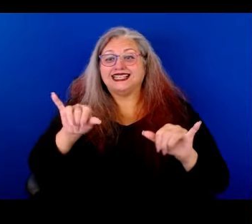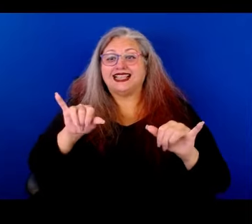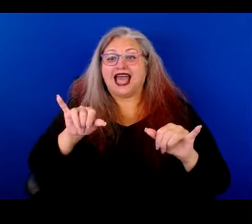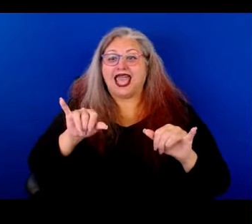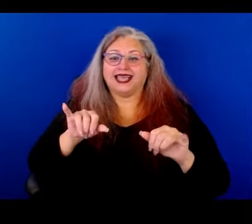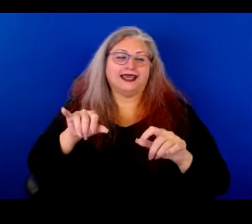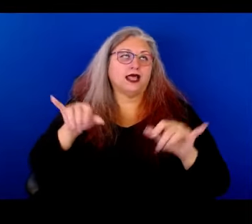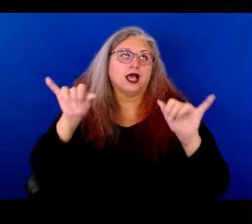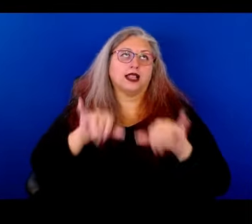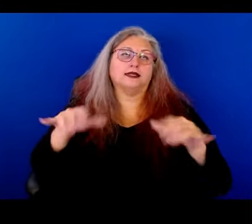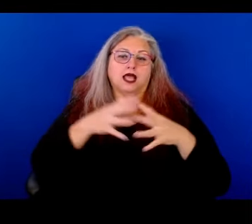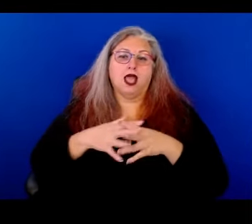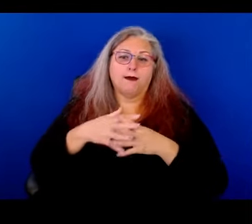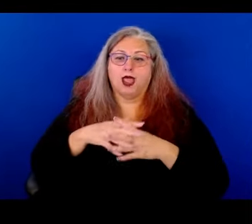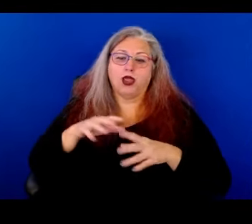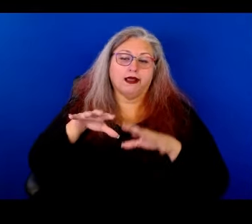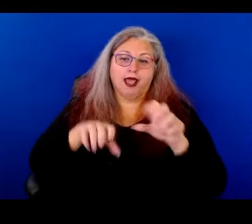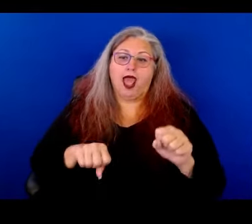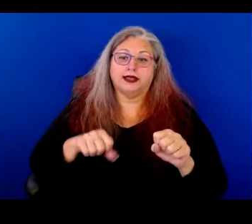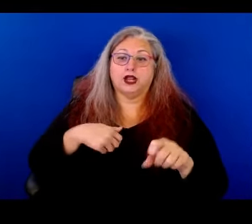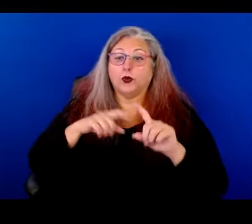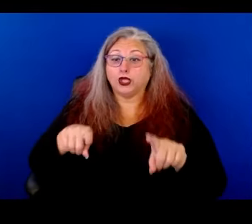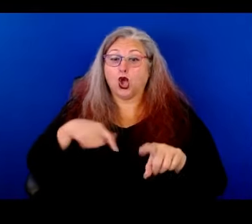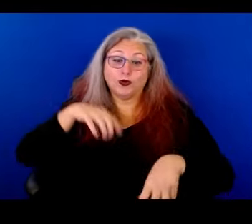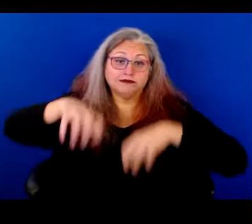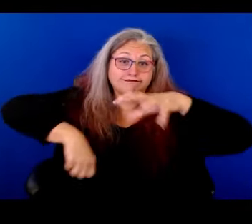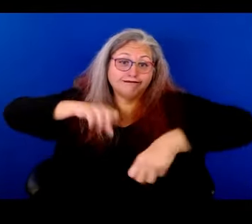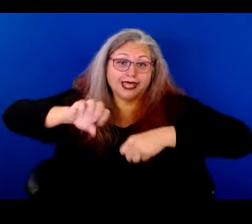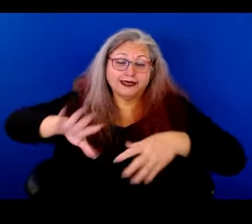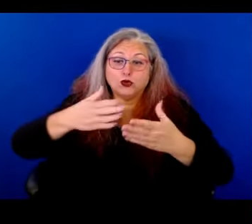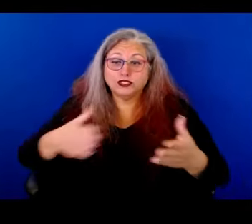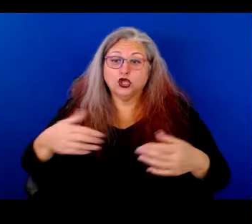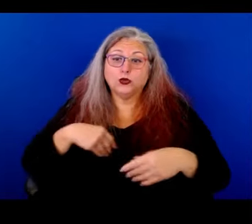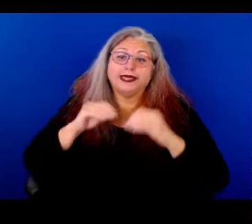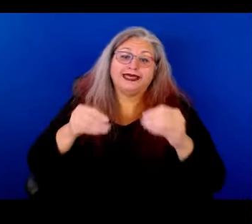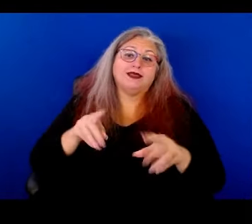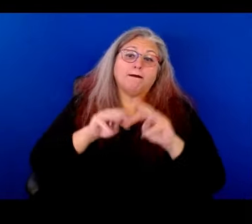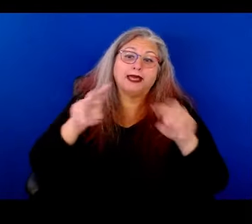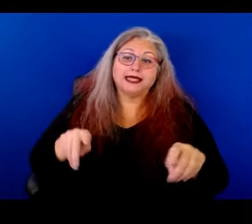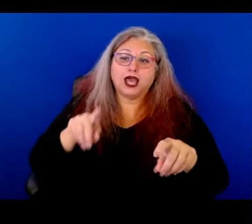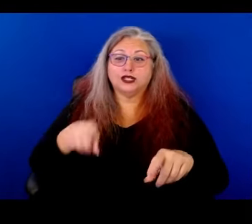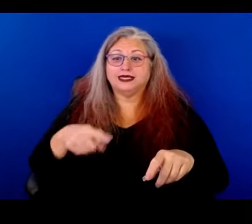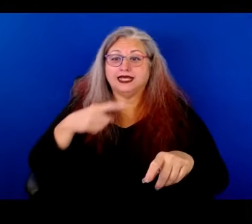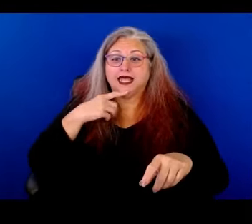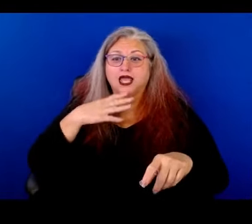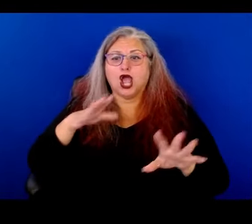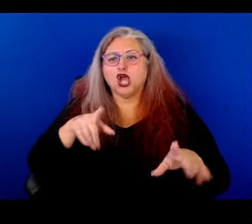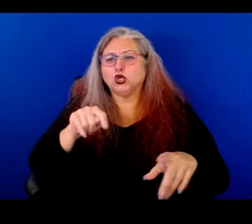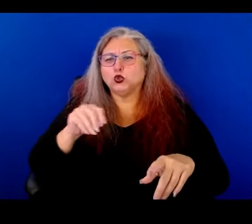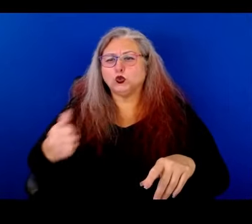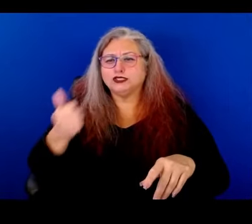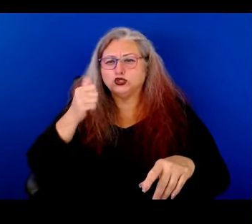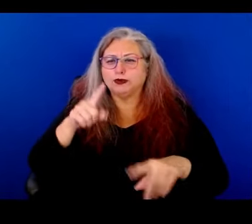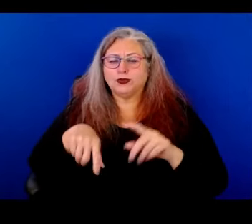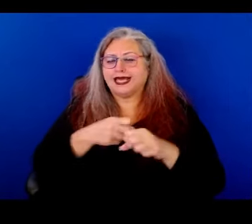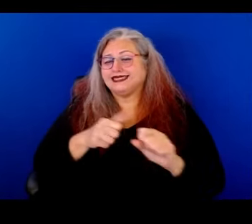the classic American colony. We go, we take their resources, we give them McDonald's, and we're like, you were too stupid to